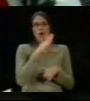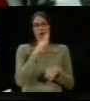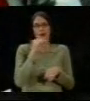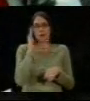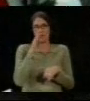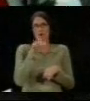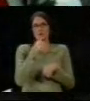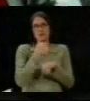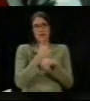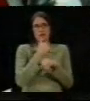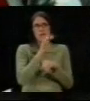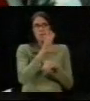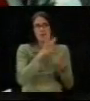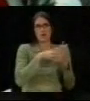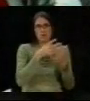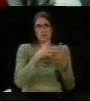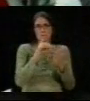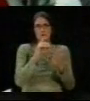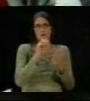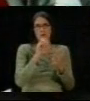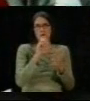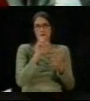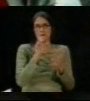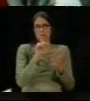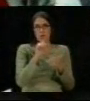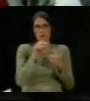when it decides to set it.